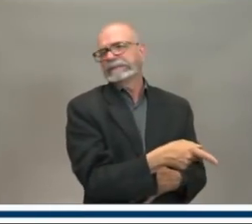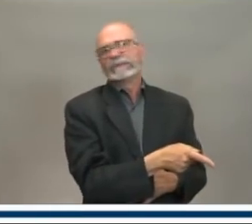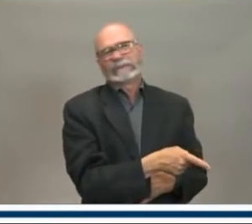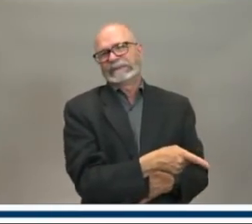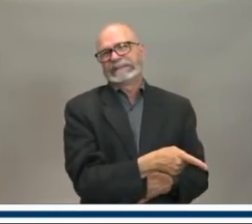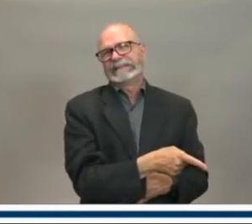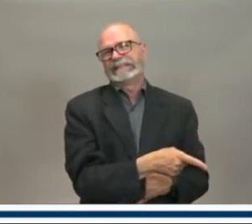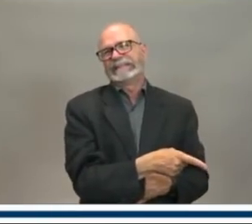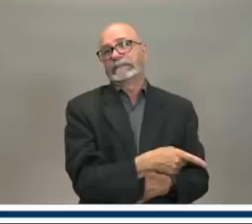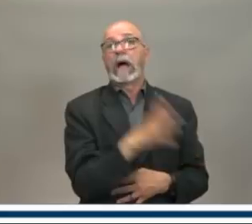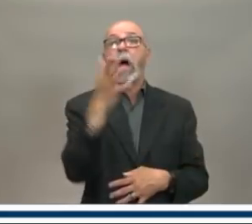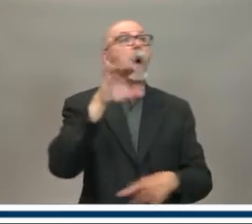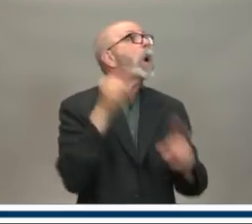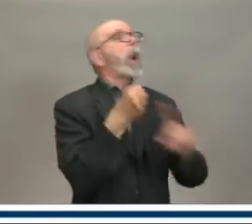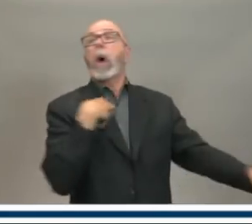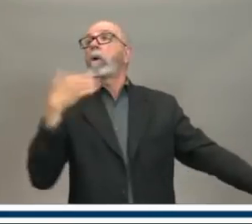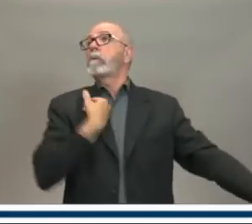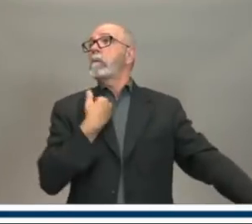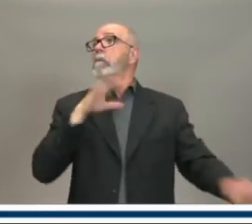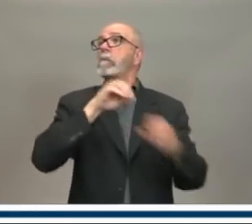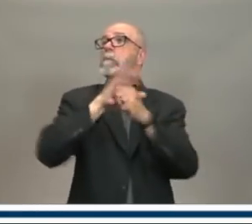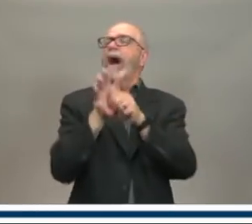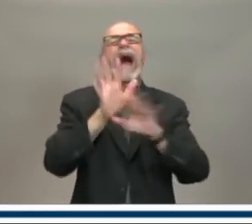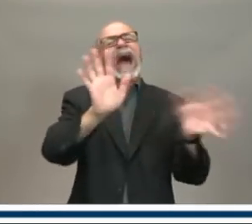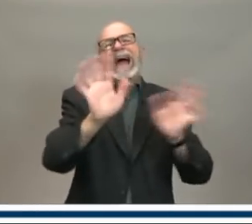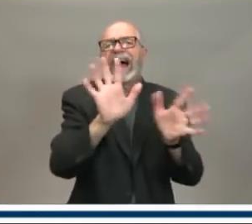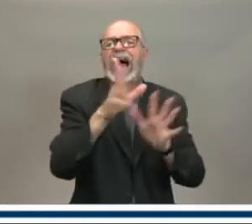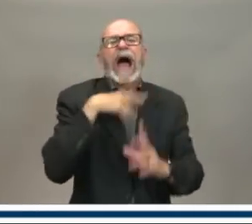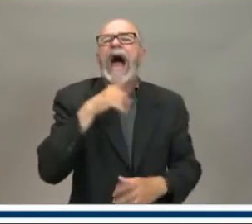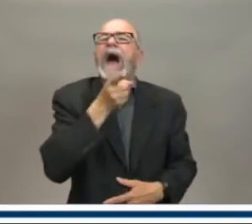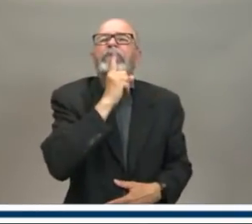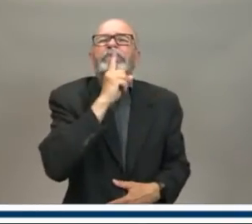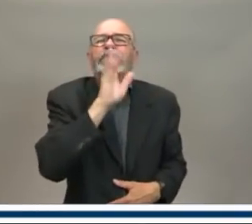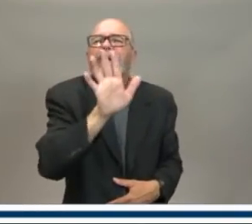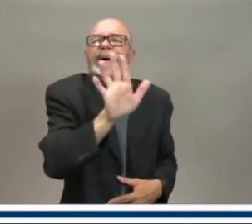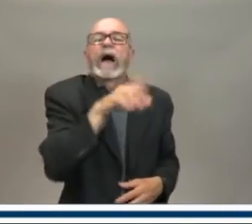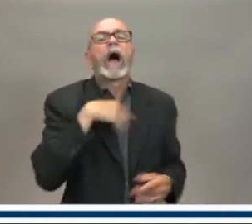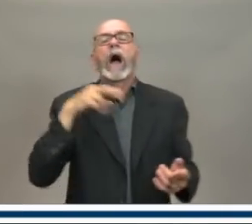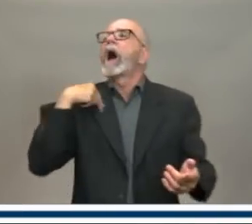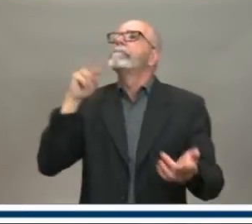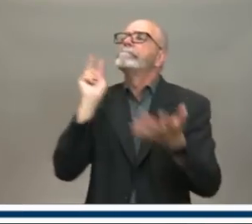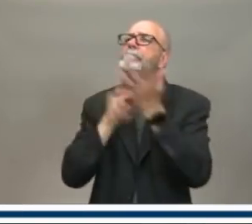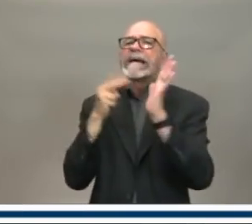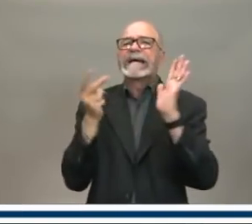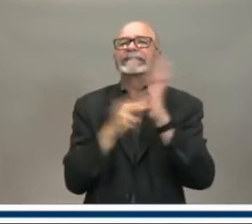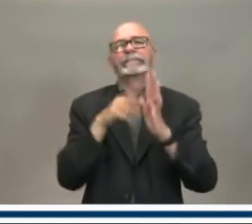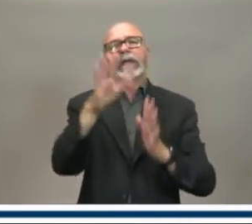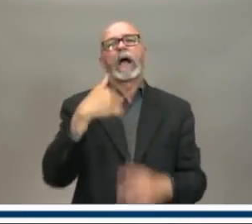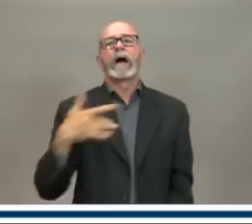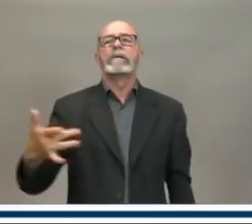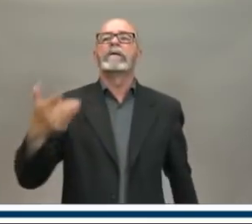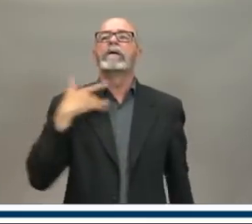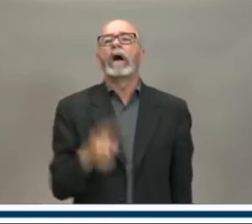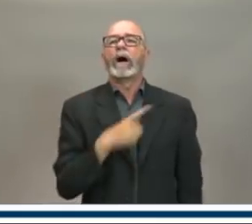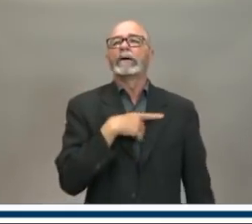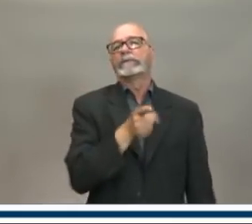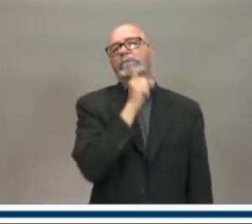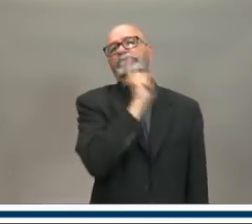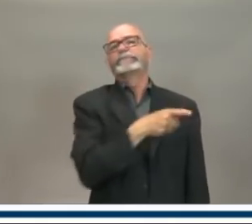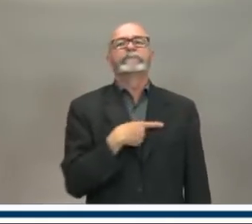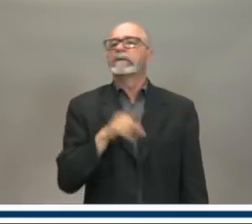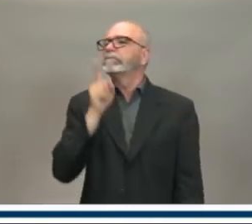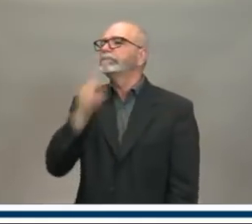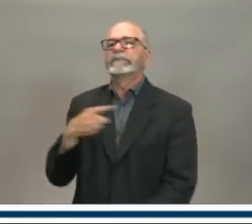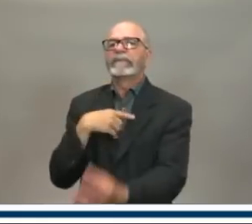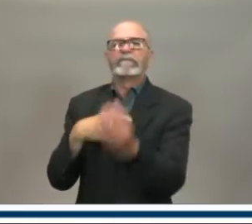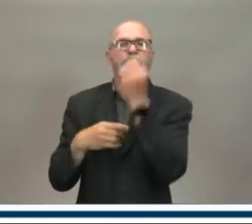not. There's nothing that I'm aware of in the epidemiology that's broken it down and how much of a risk factor that is. I'd much rather